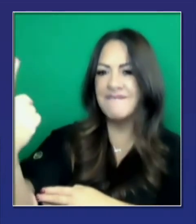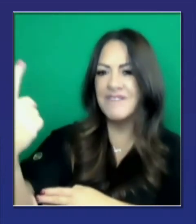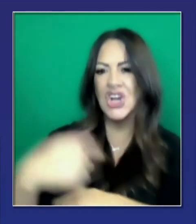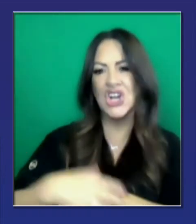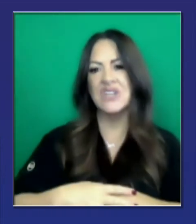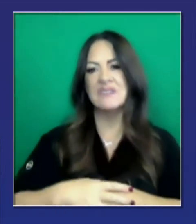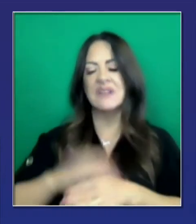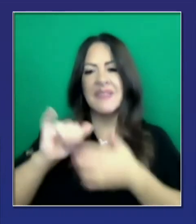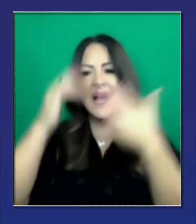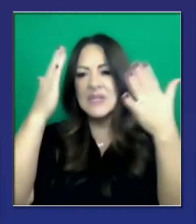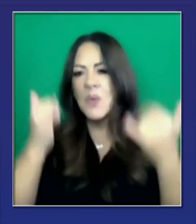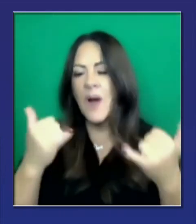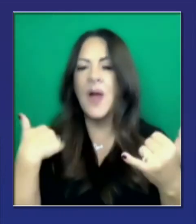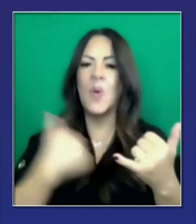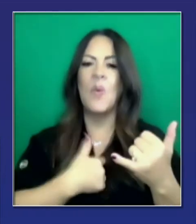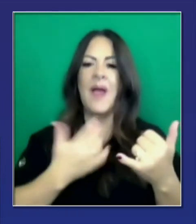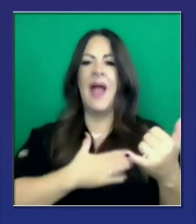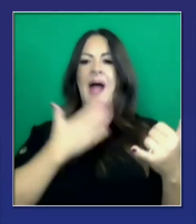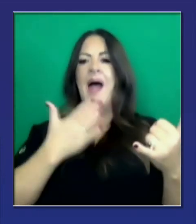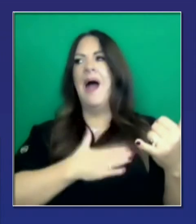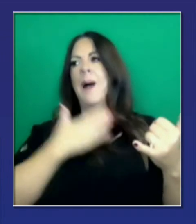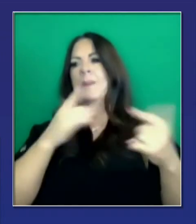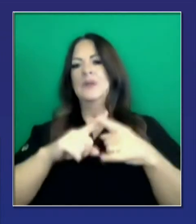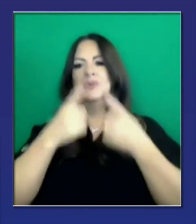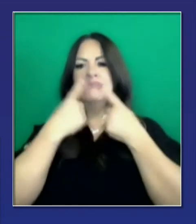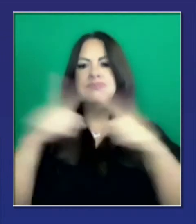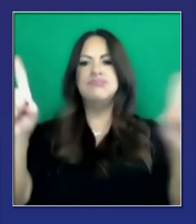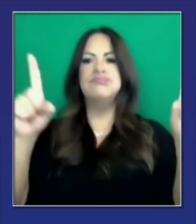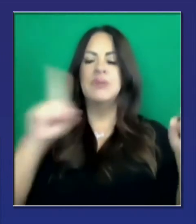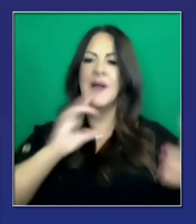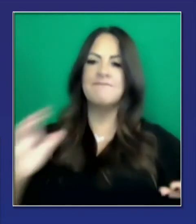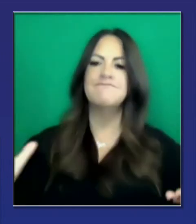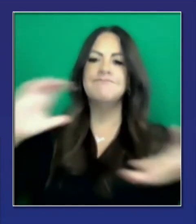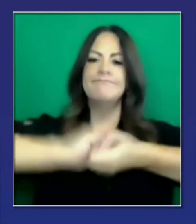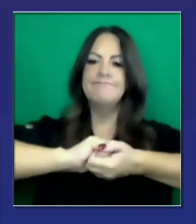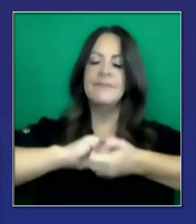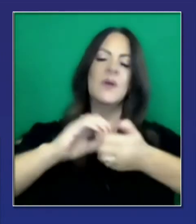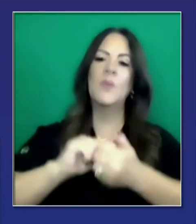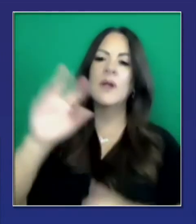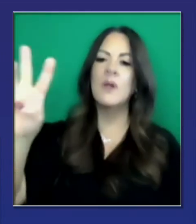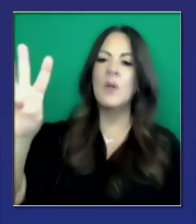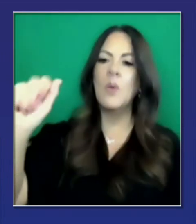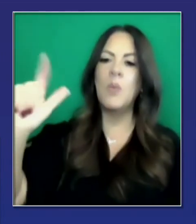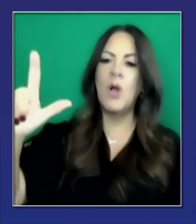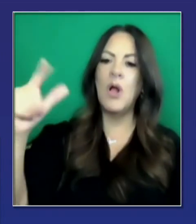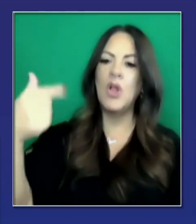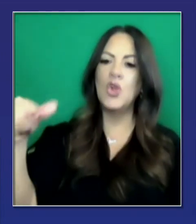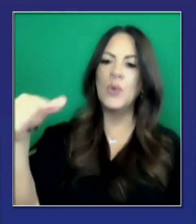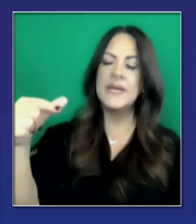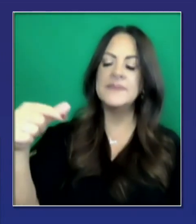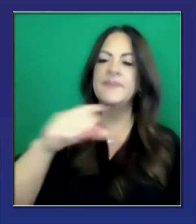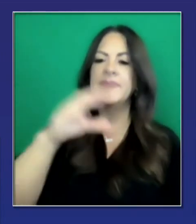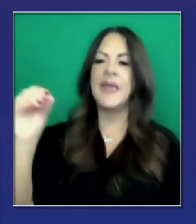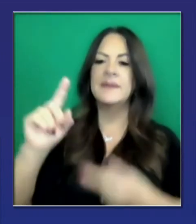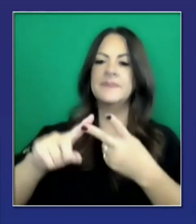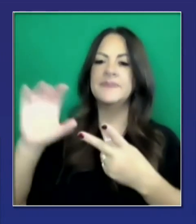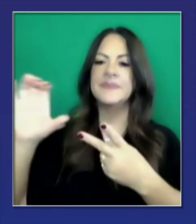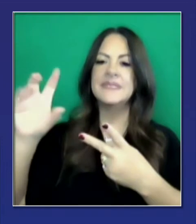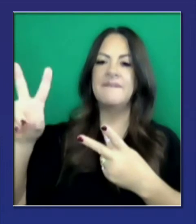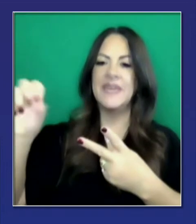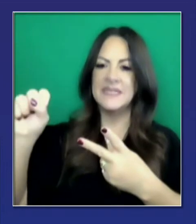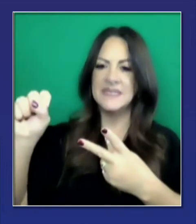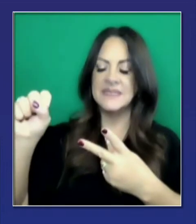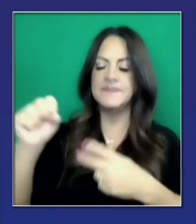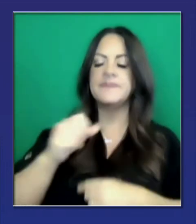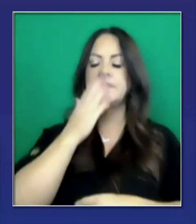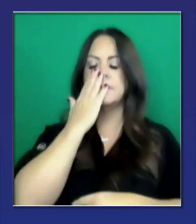today we're pleased to announce a new partnership, a pharmacy partnership working with Walgreens, working with CVS. This new